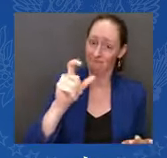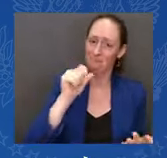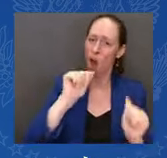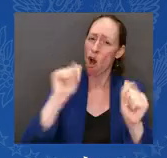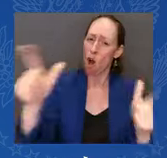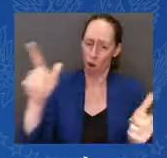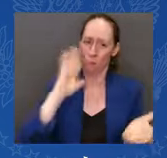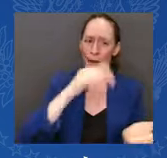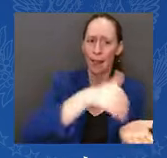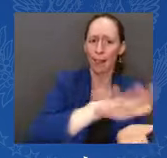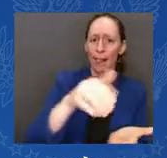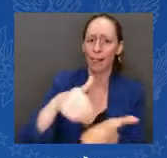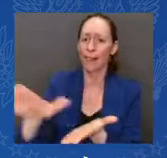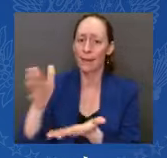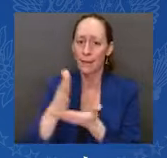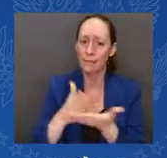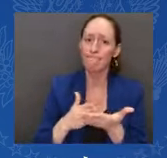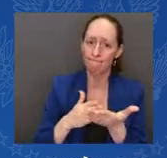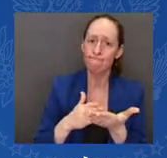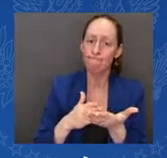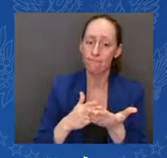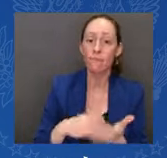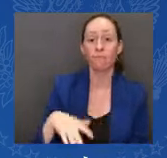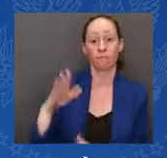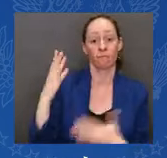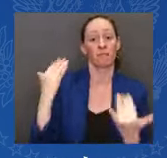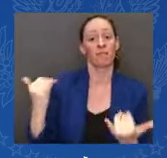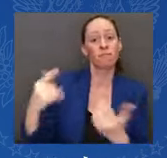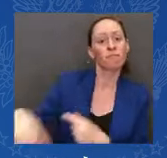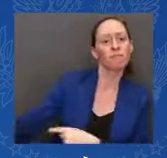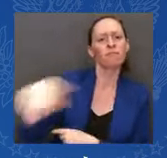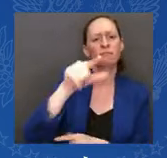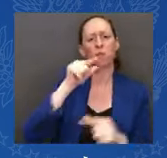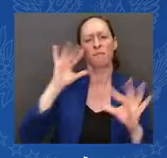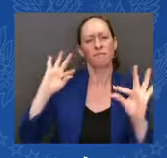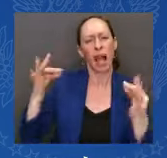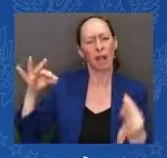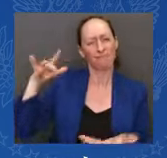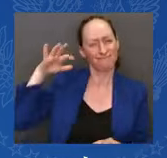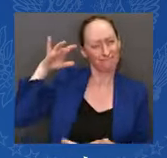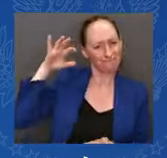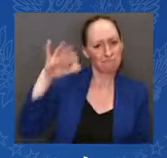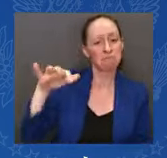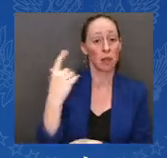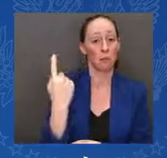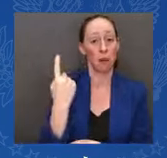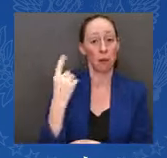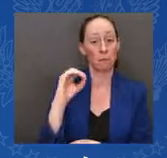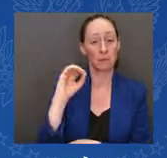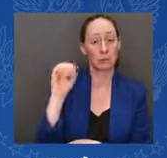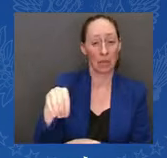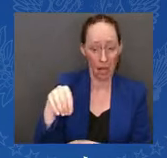are 77 times more likely to get into elite college than one from the bottom 20% of family incomes.